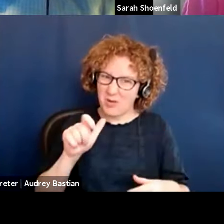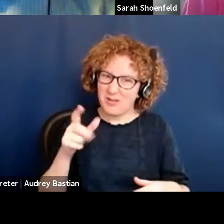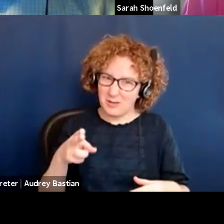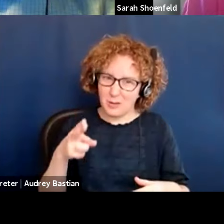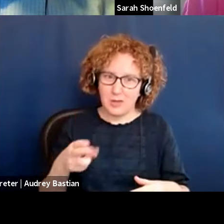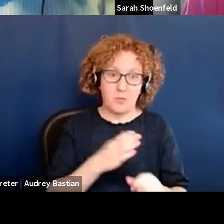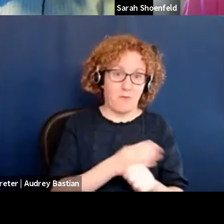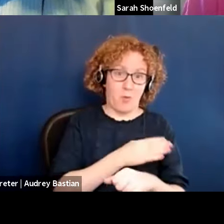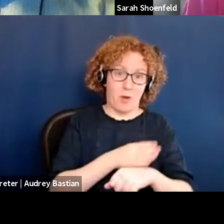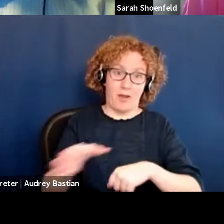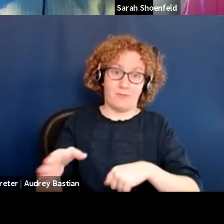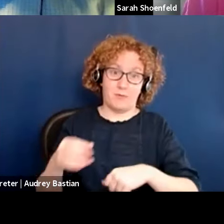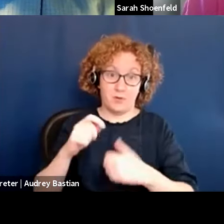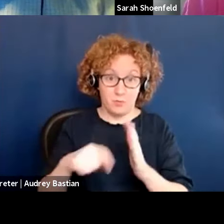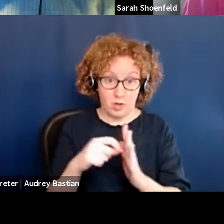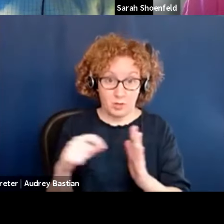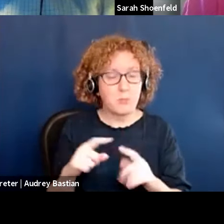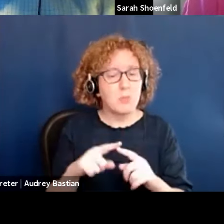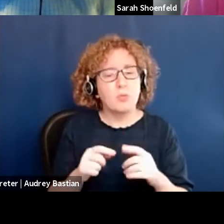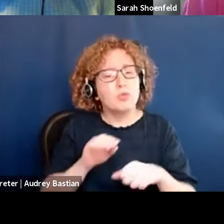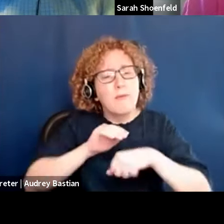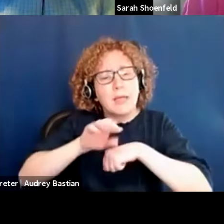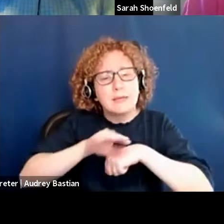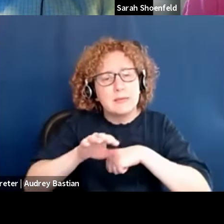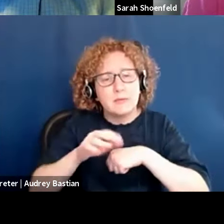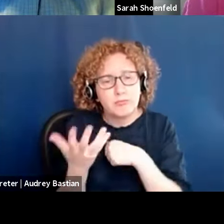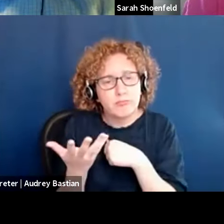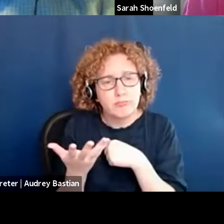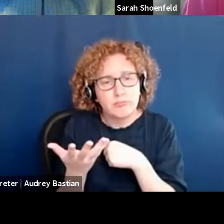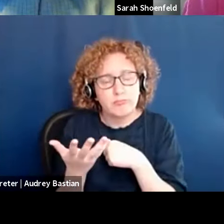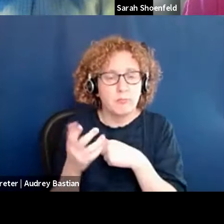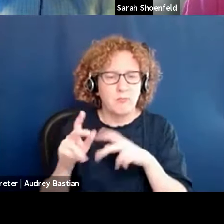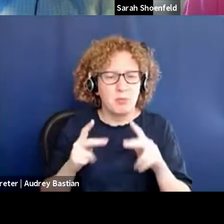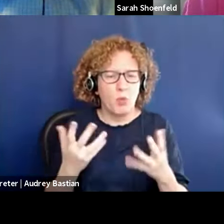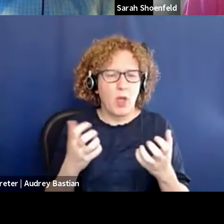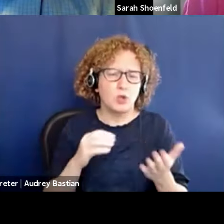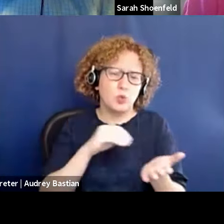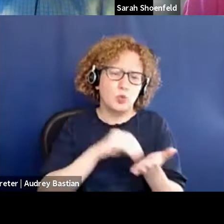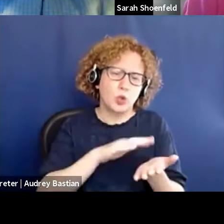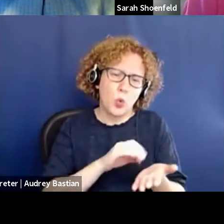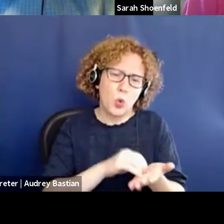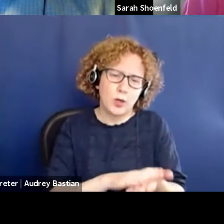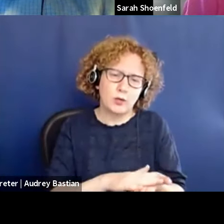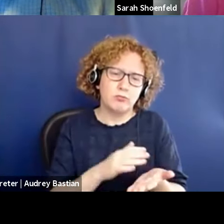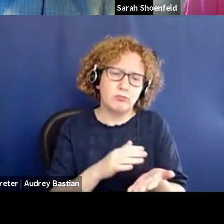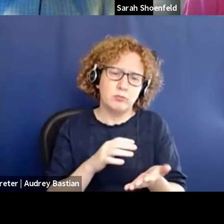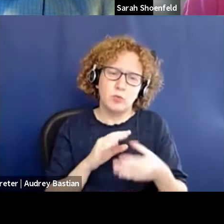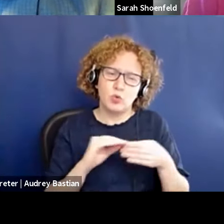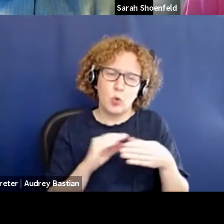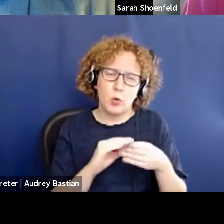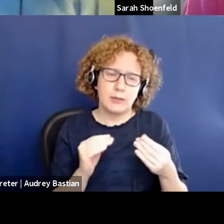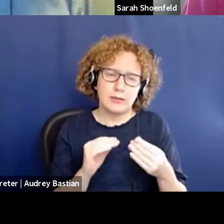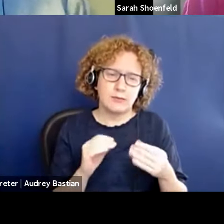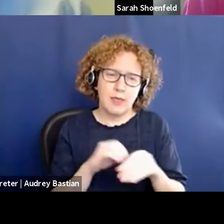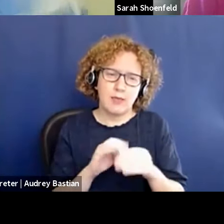after this project, but what advice would you give to people who do want to record, document, preserve these stories with people who are in